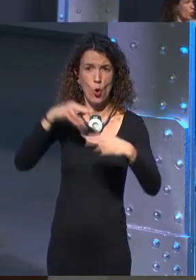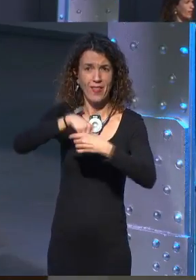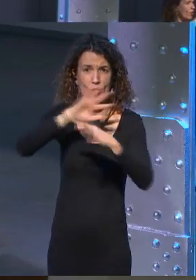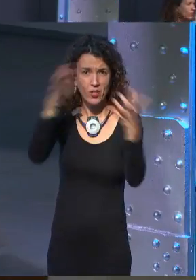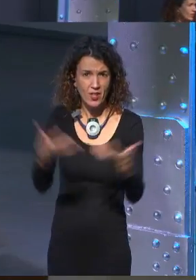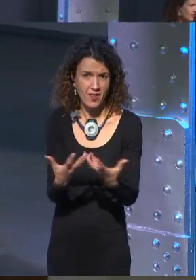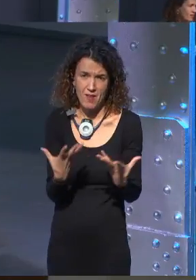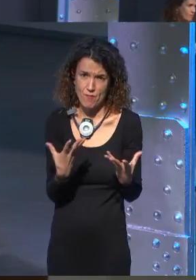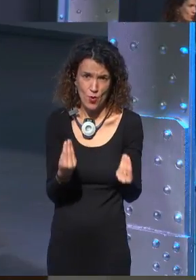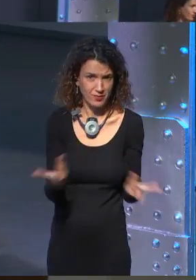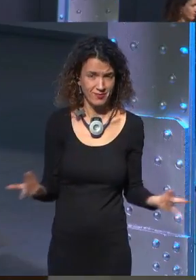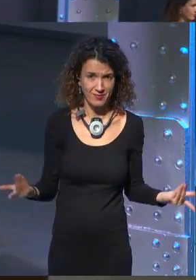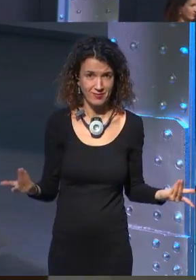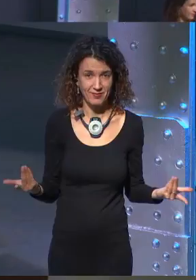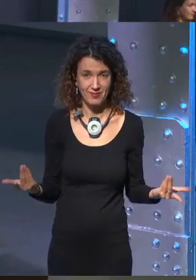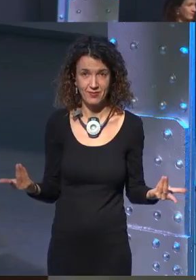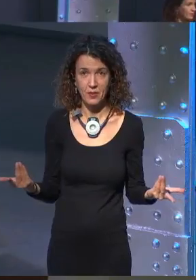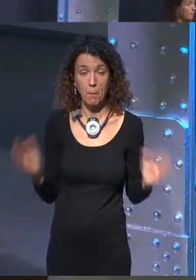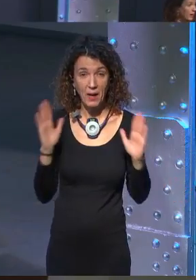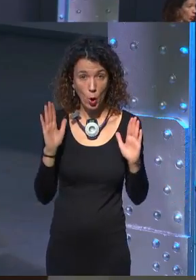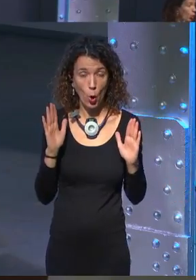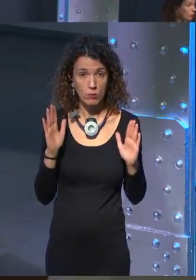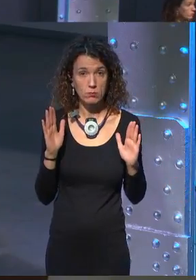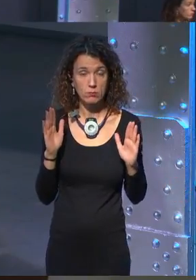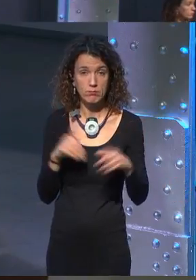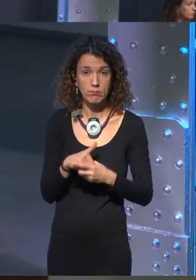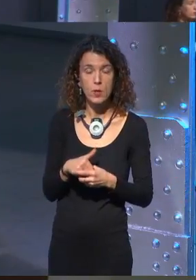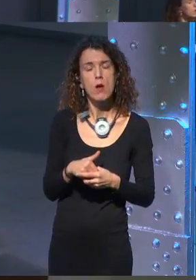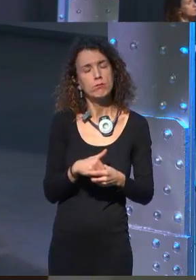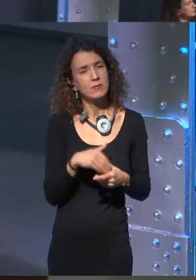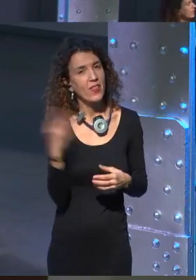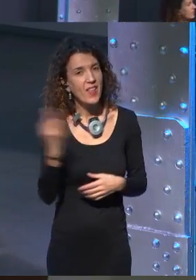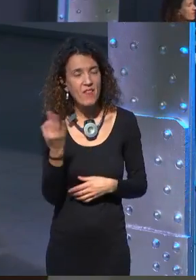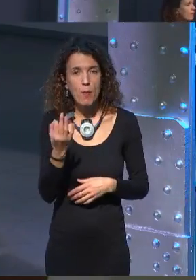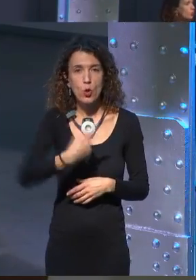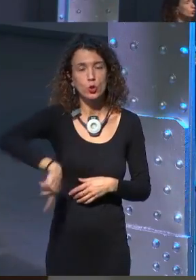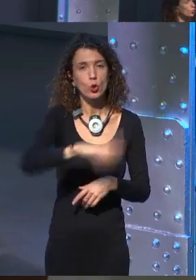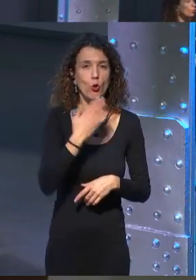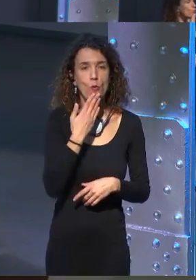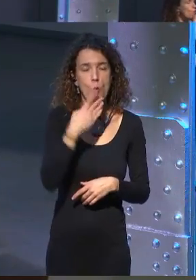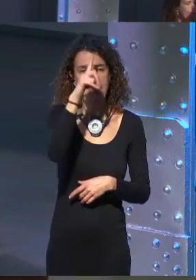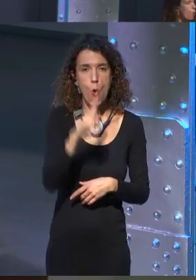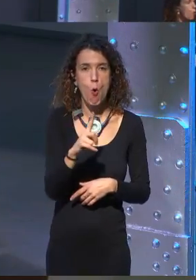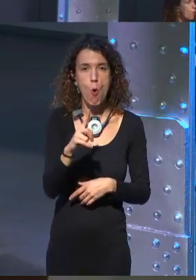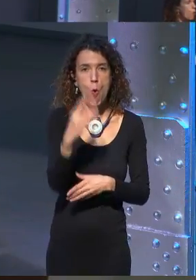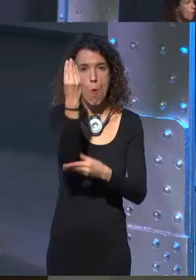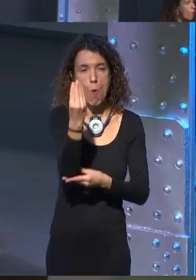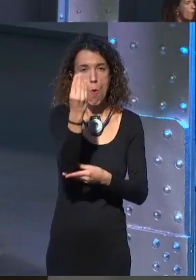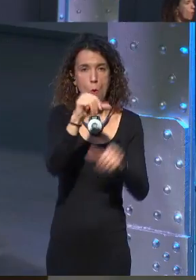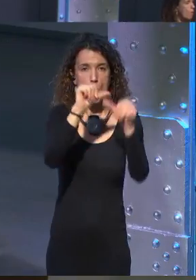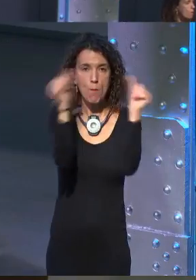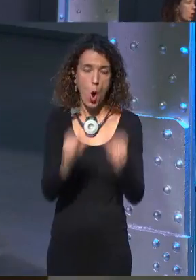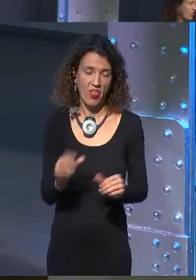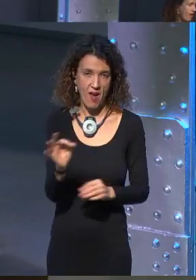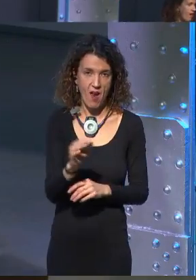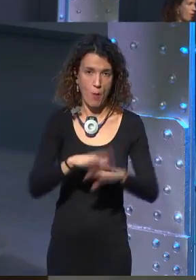Mom? You have not set your phone down all evening. Right? So we have to be role models in this area. So that's what we started